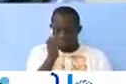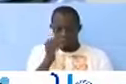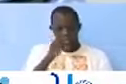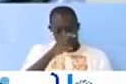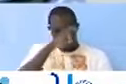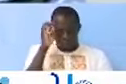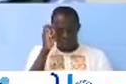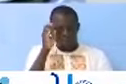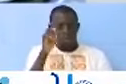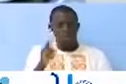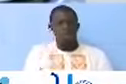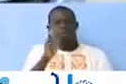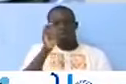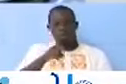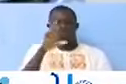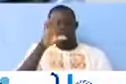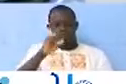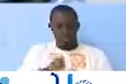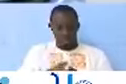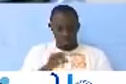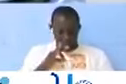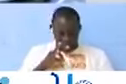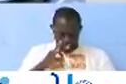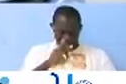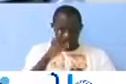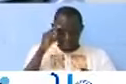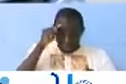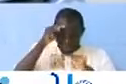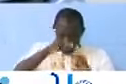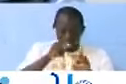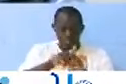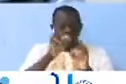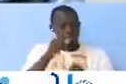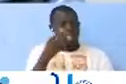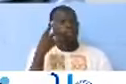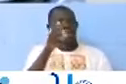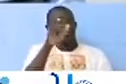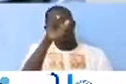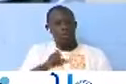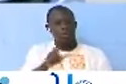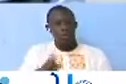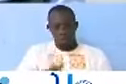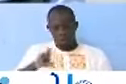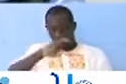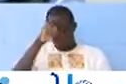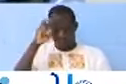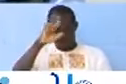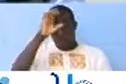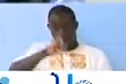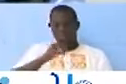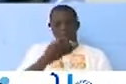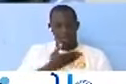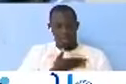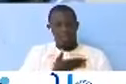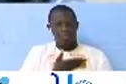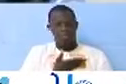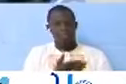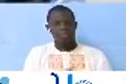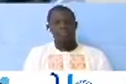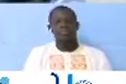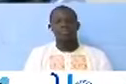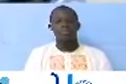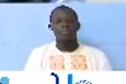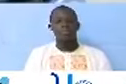work is intention. You see someone who's well qualified in